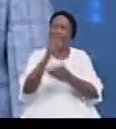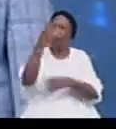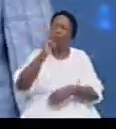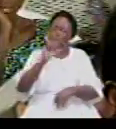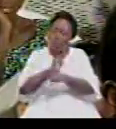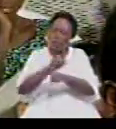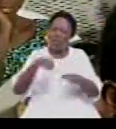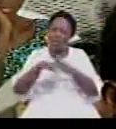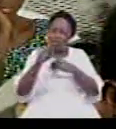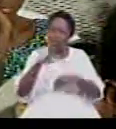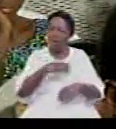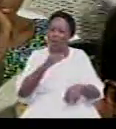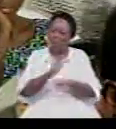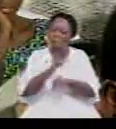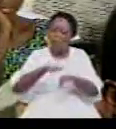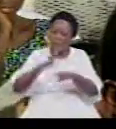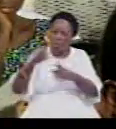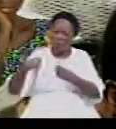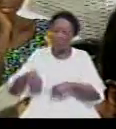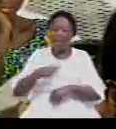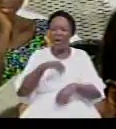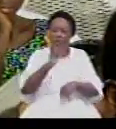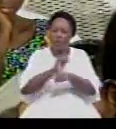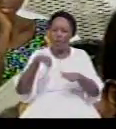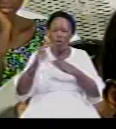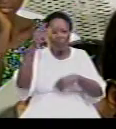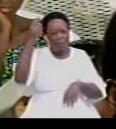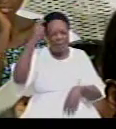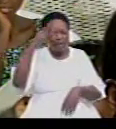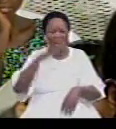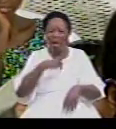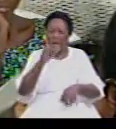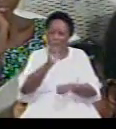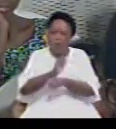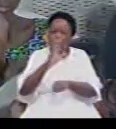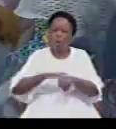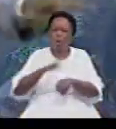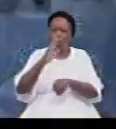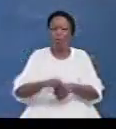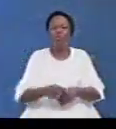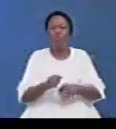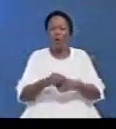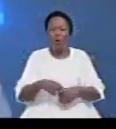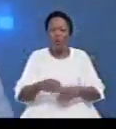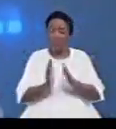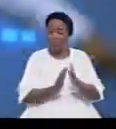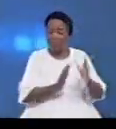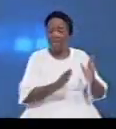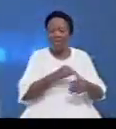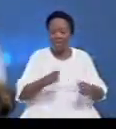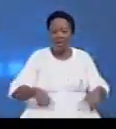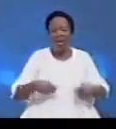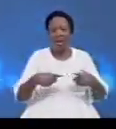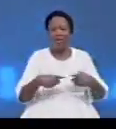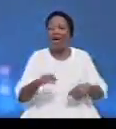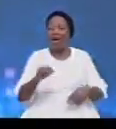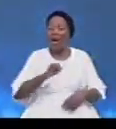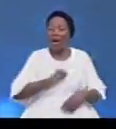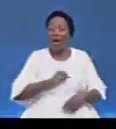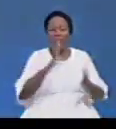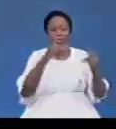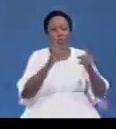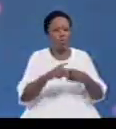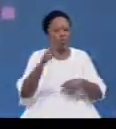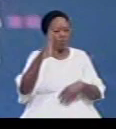your heart and work on your mind and work on your disposition. I would to God that not